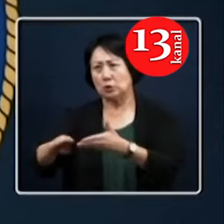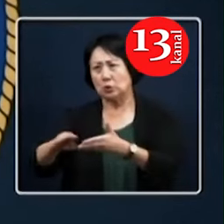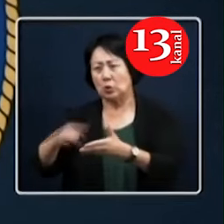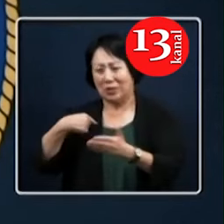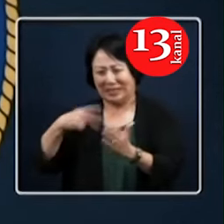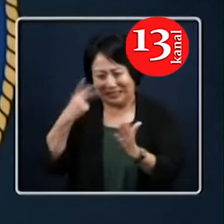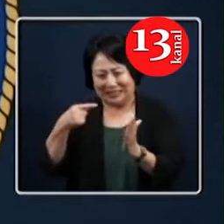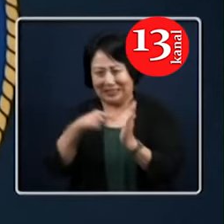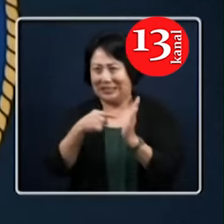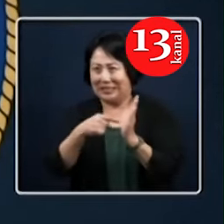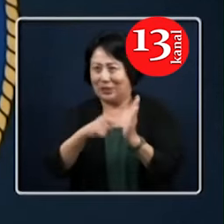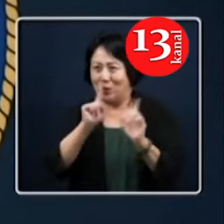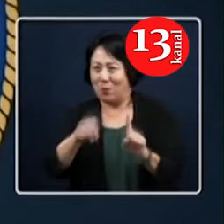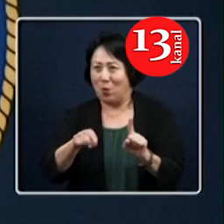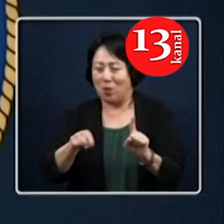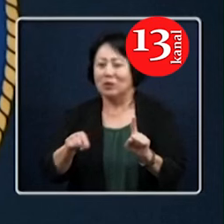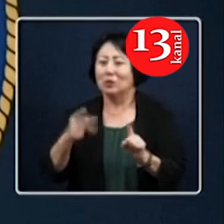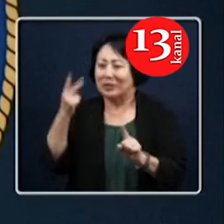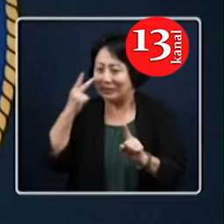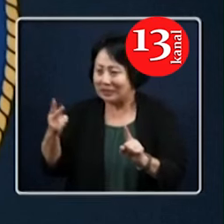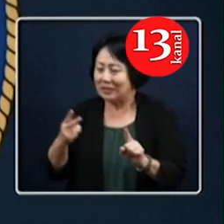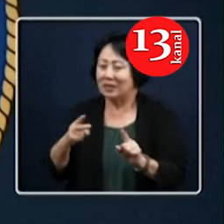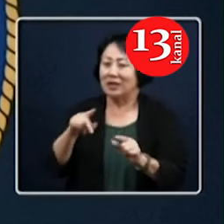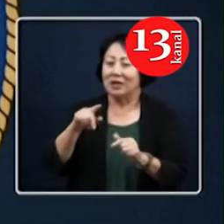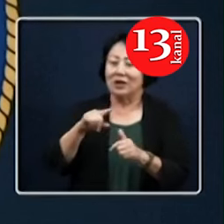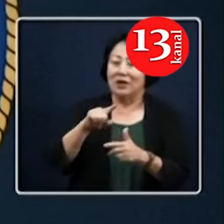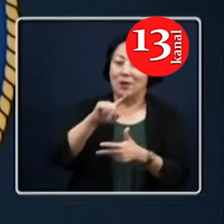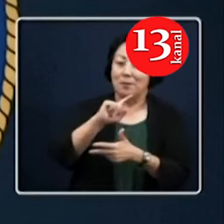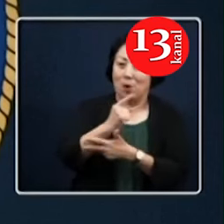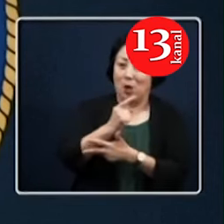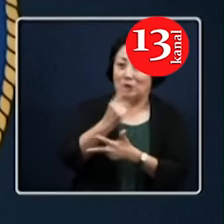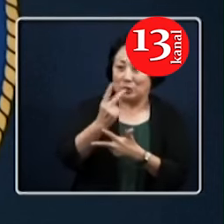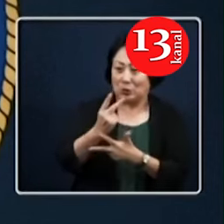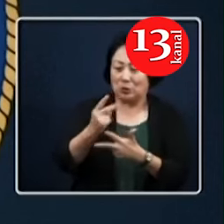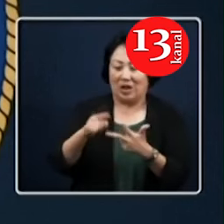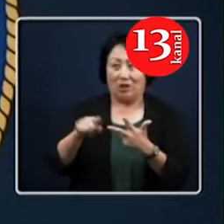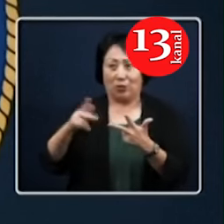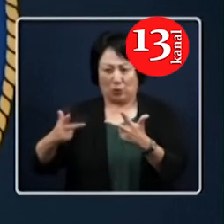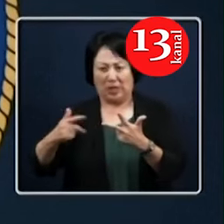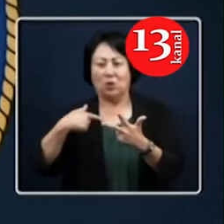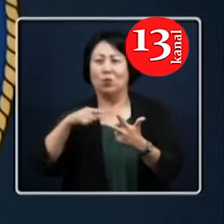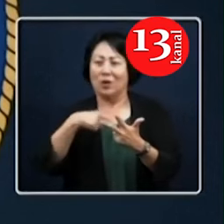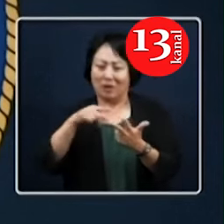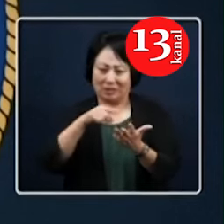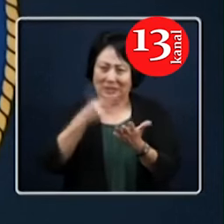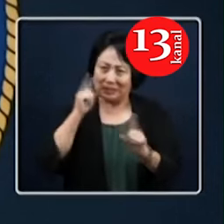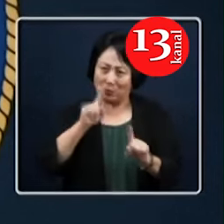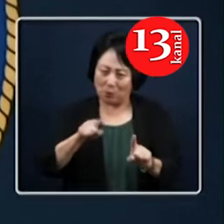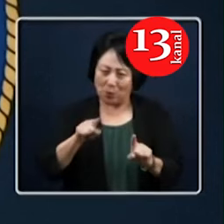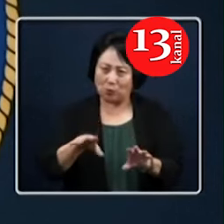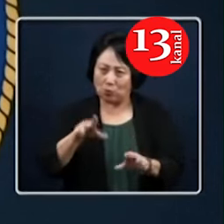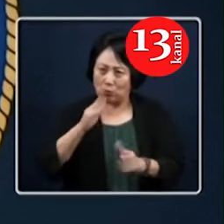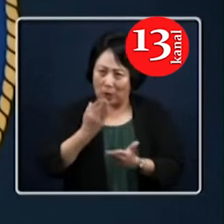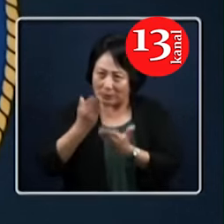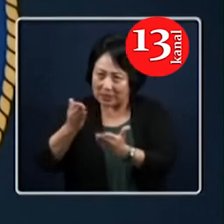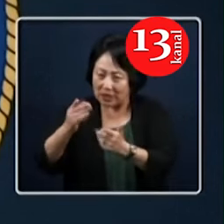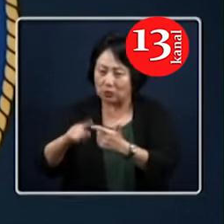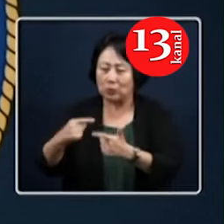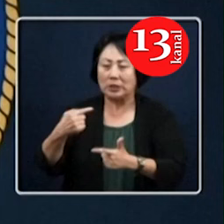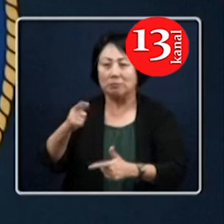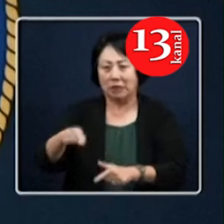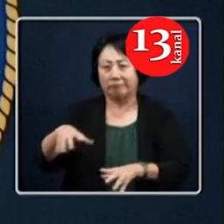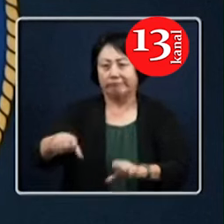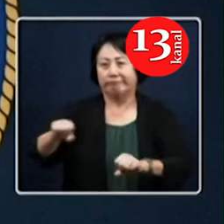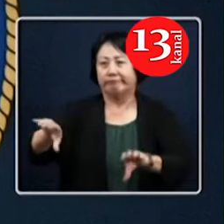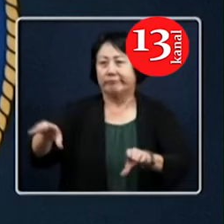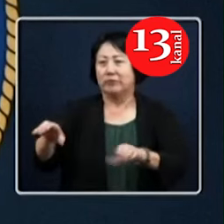this report and those that will come in phase three. We have an obligation to every person in Hawaii